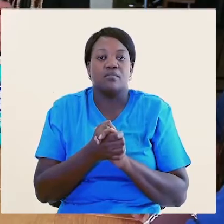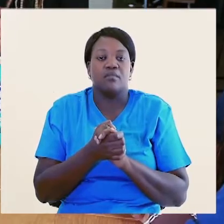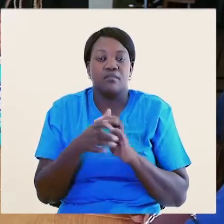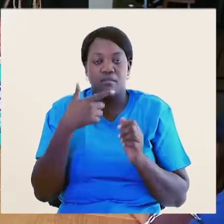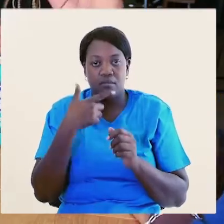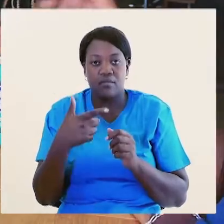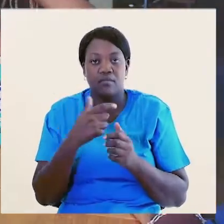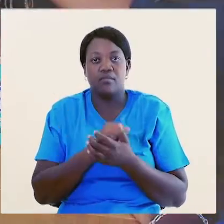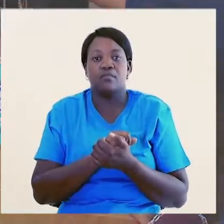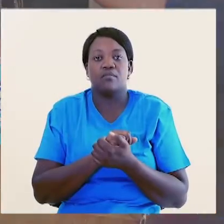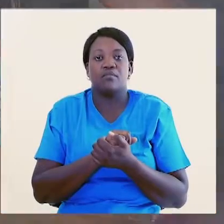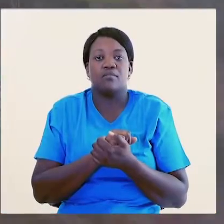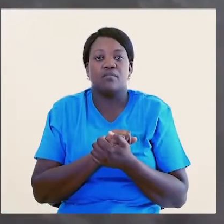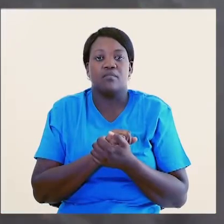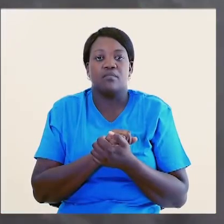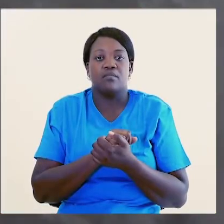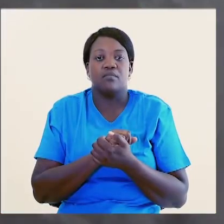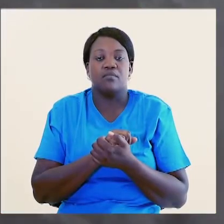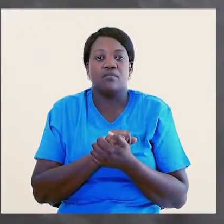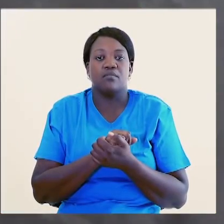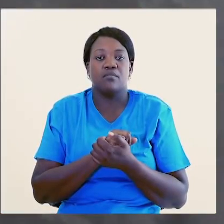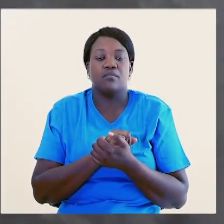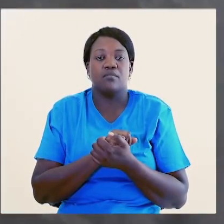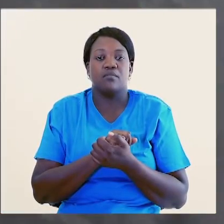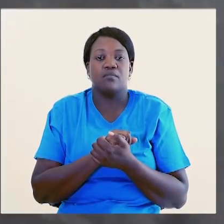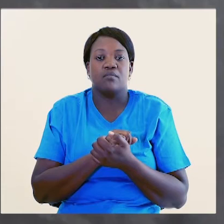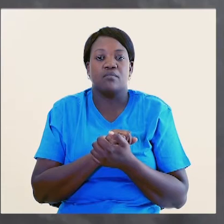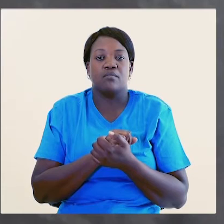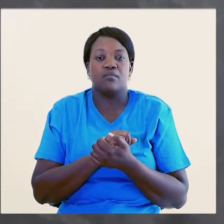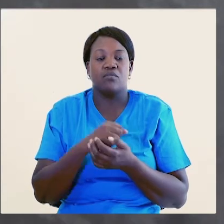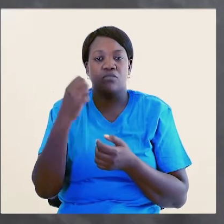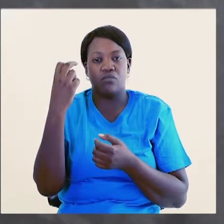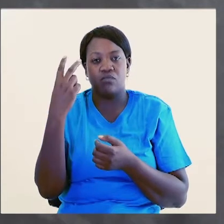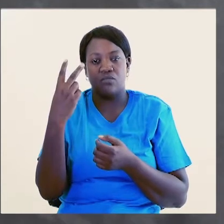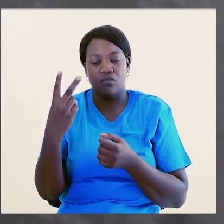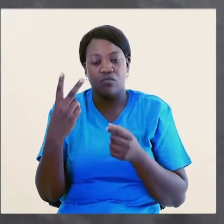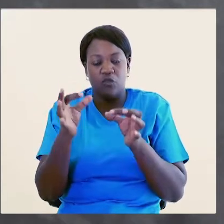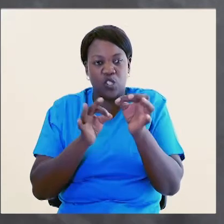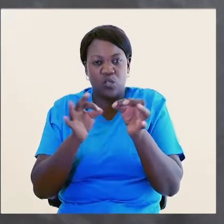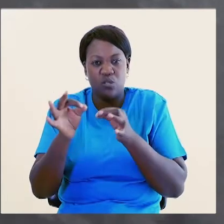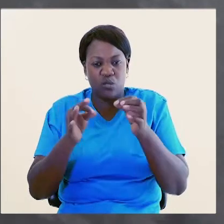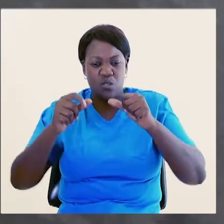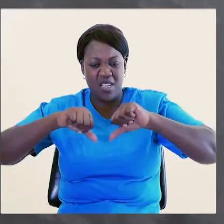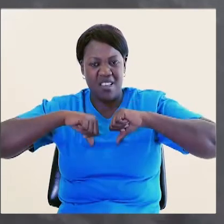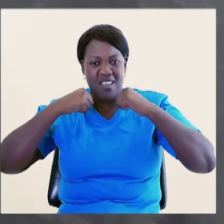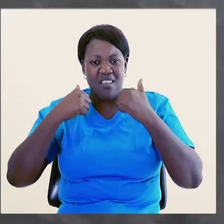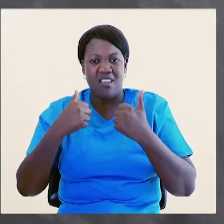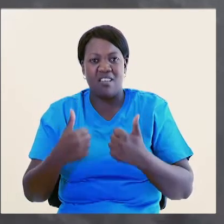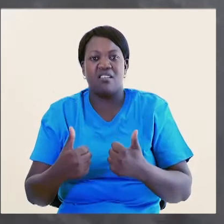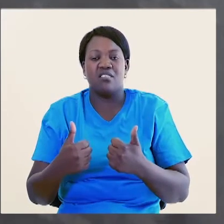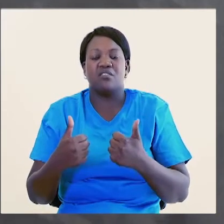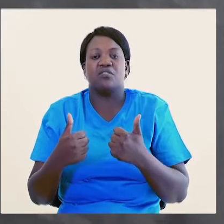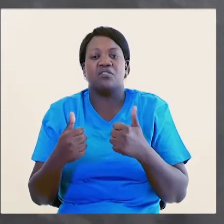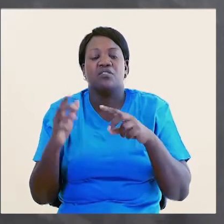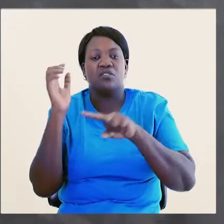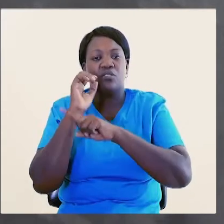Thank you. Thank you. There are two common indicators used to measure the health in a country.